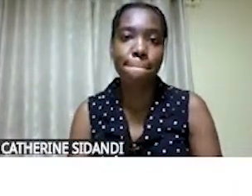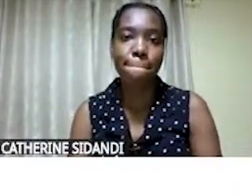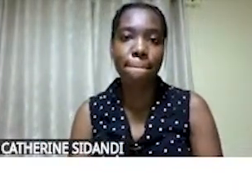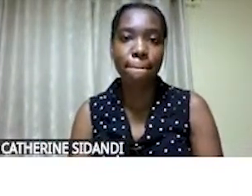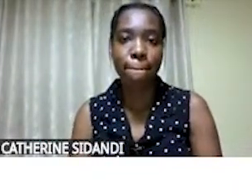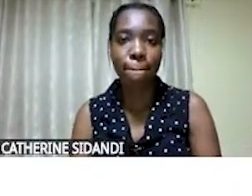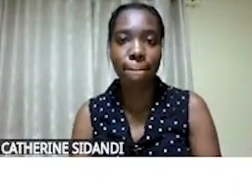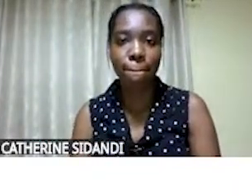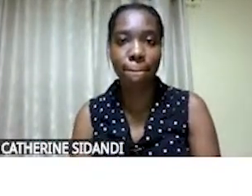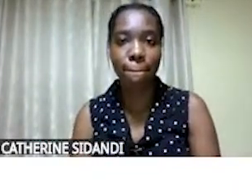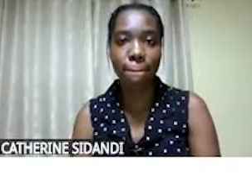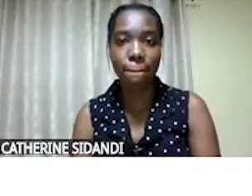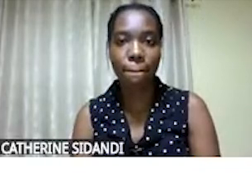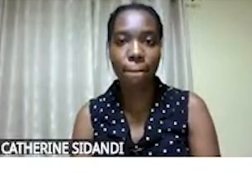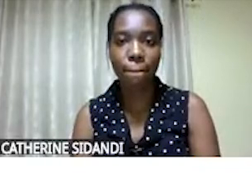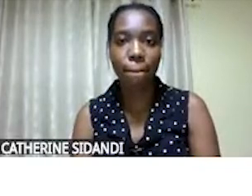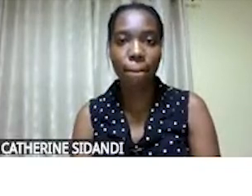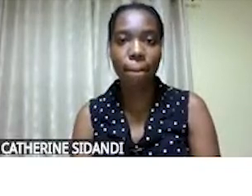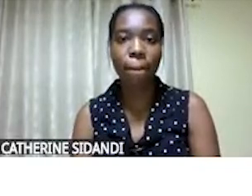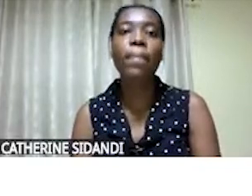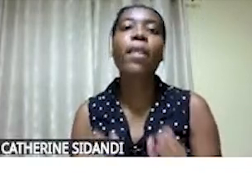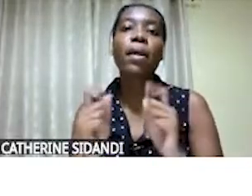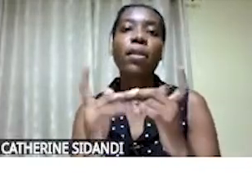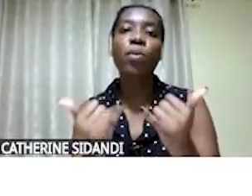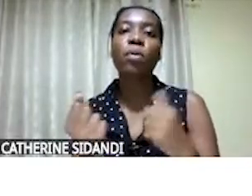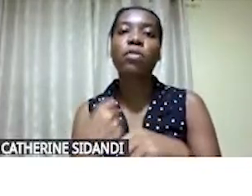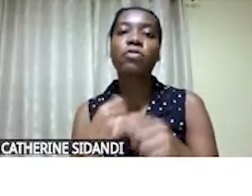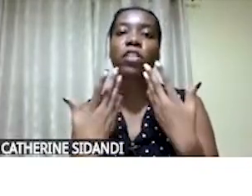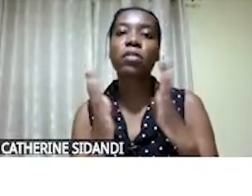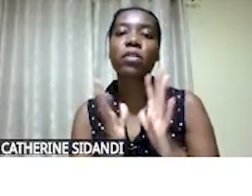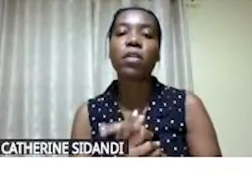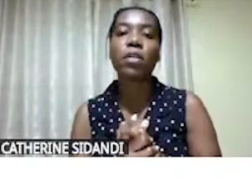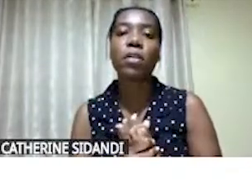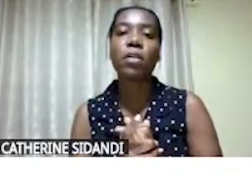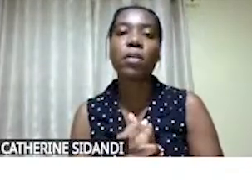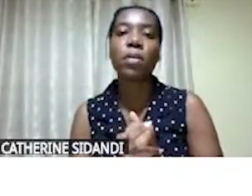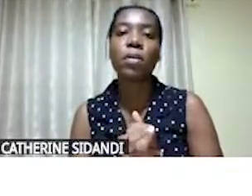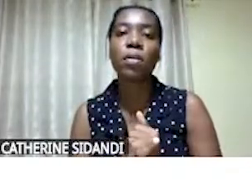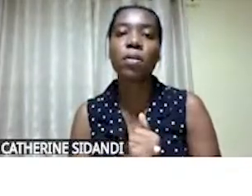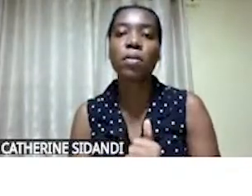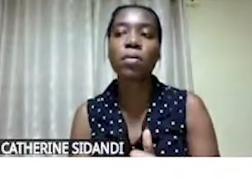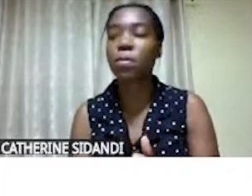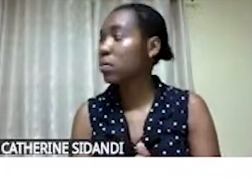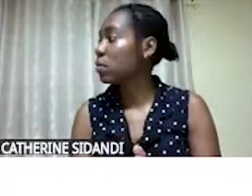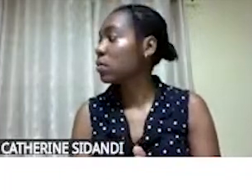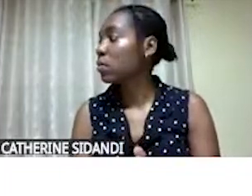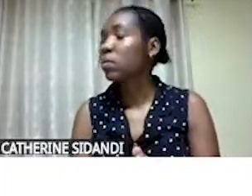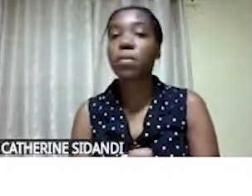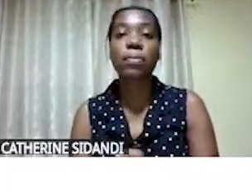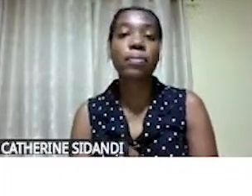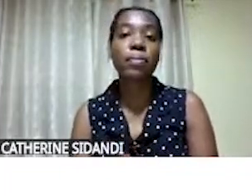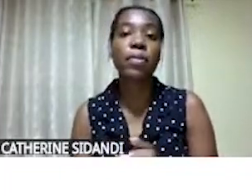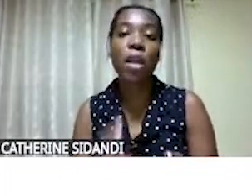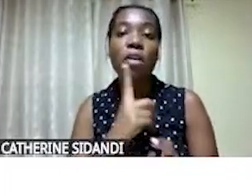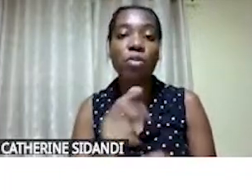okay, there we are. So say maybe for a reason for your existence, let's